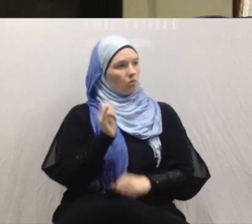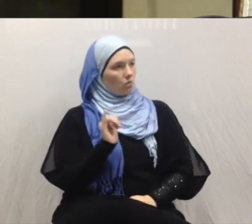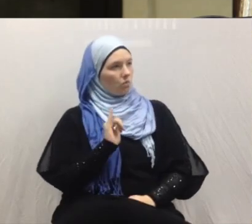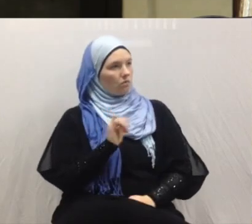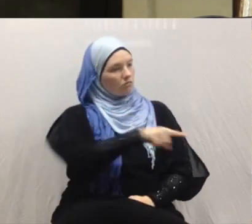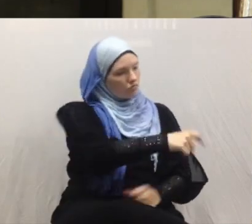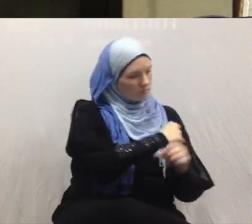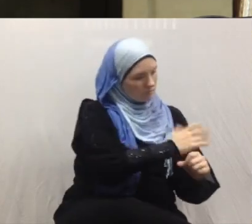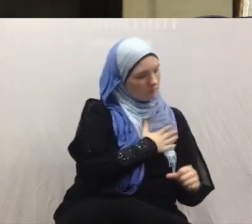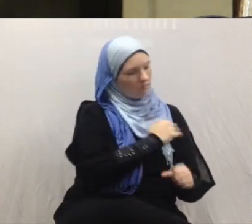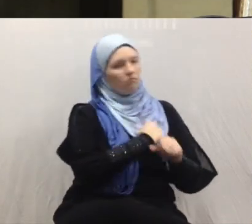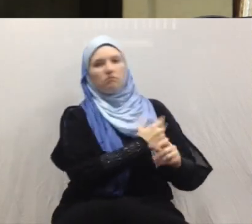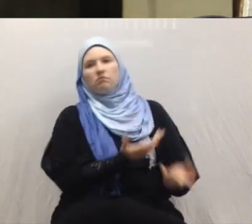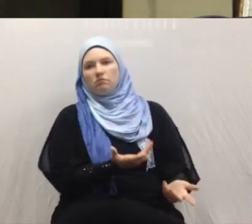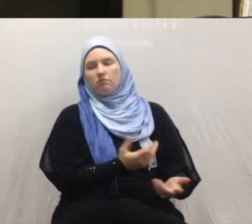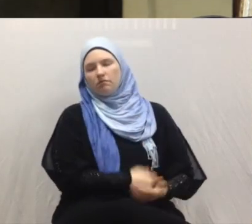as well.